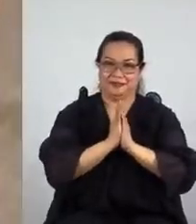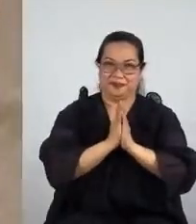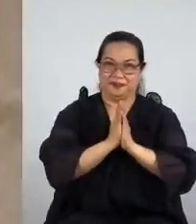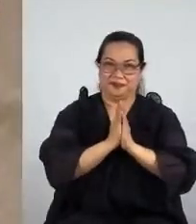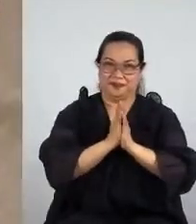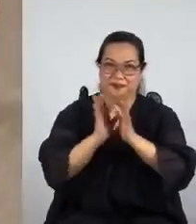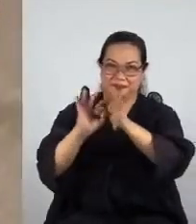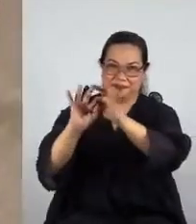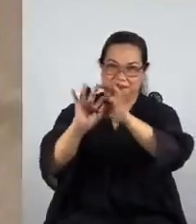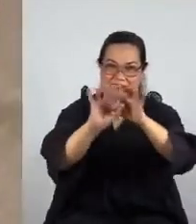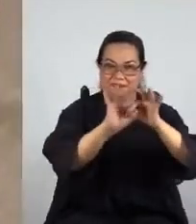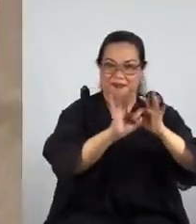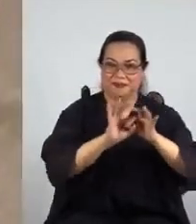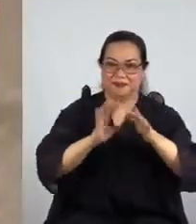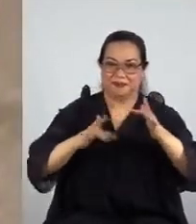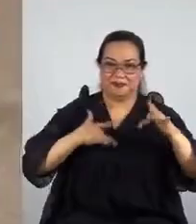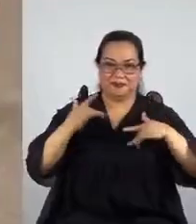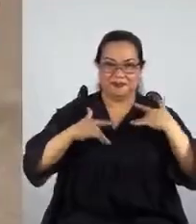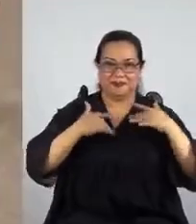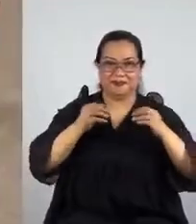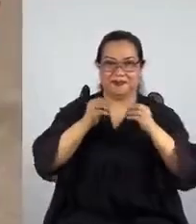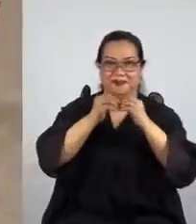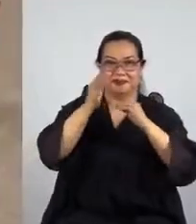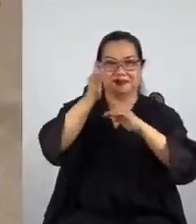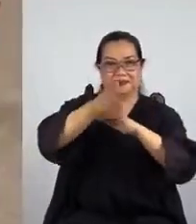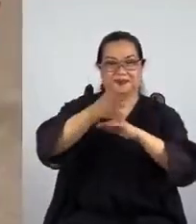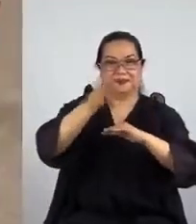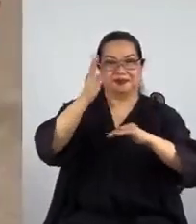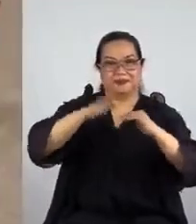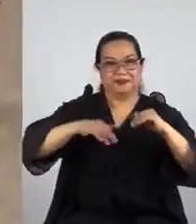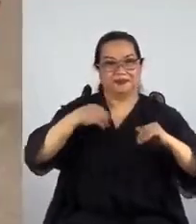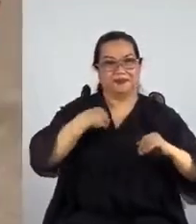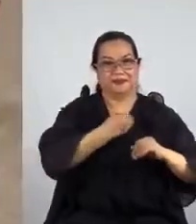Joy also awaits us beyond this suffering.